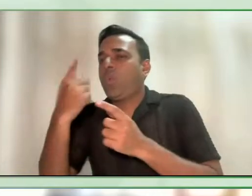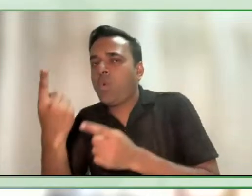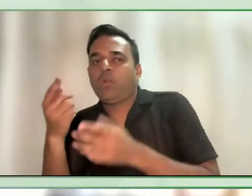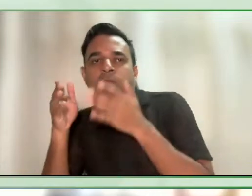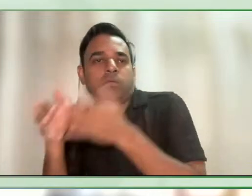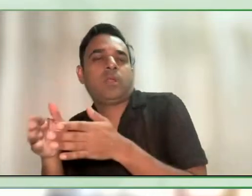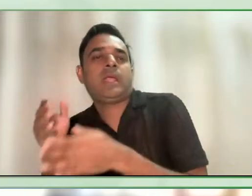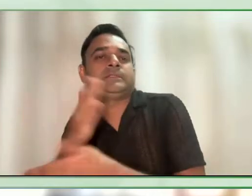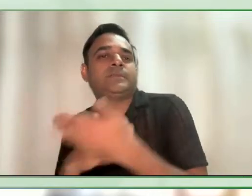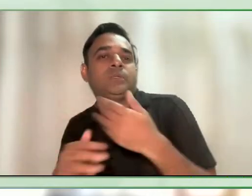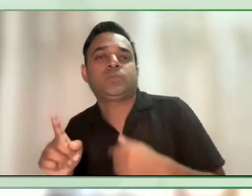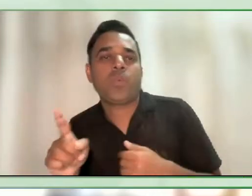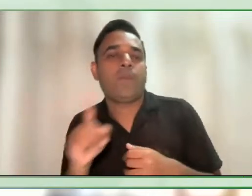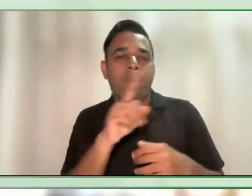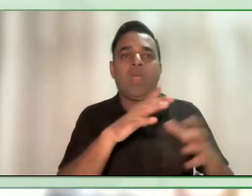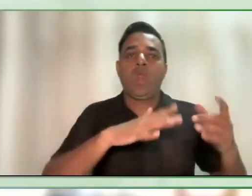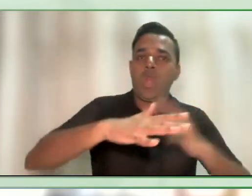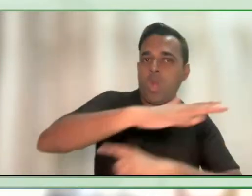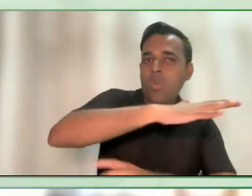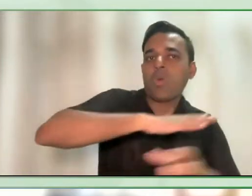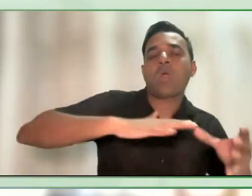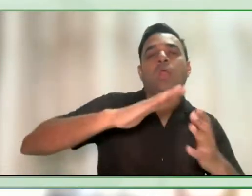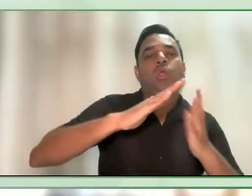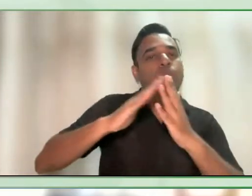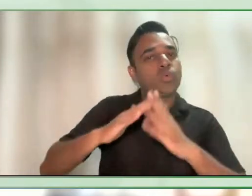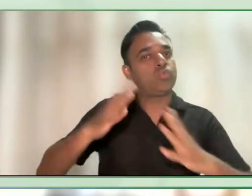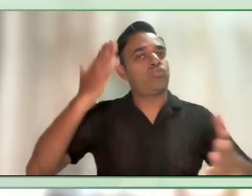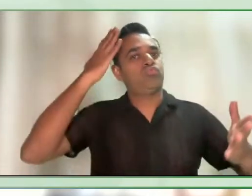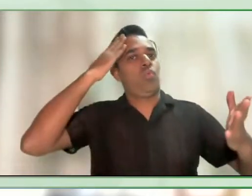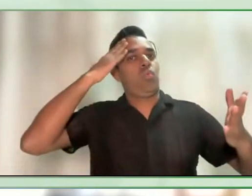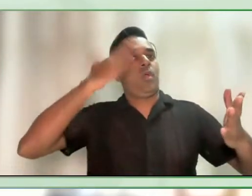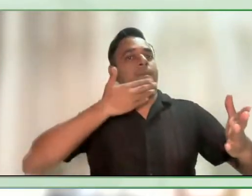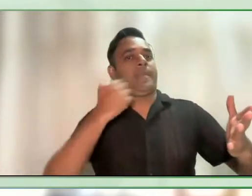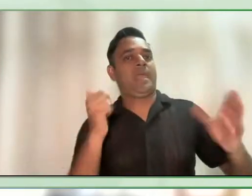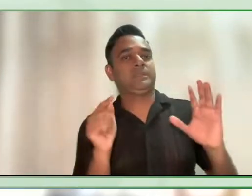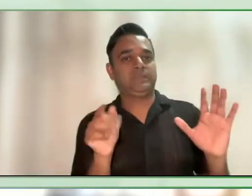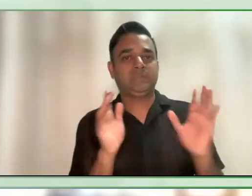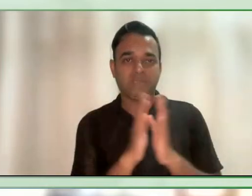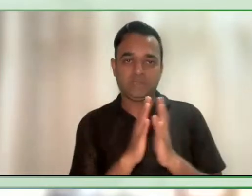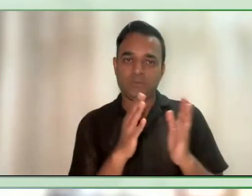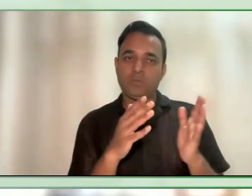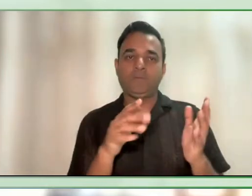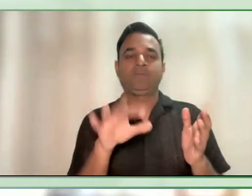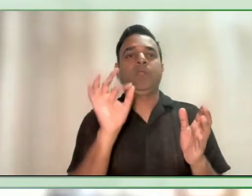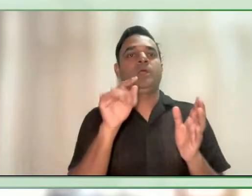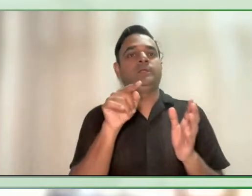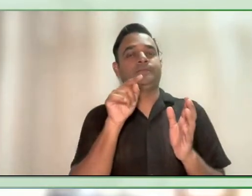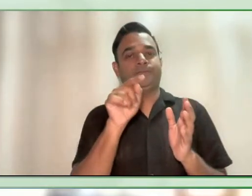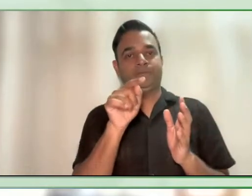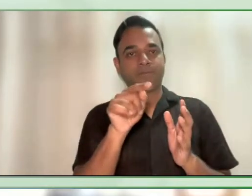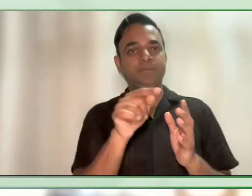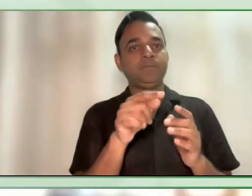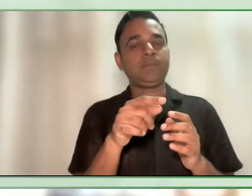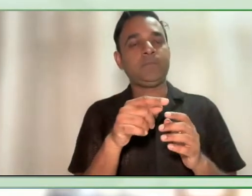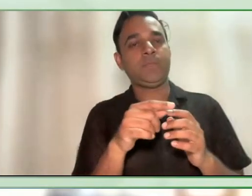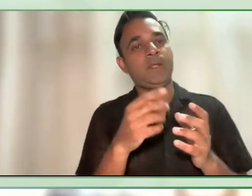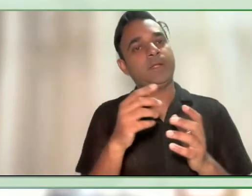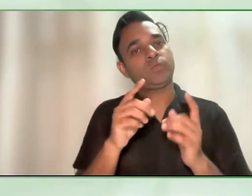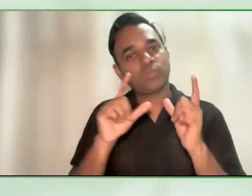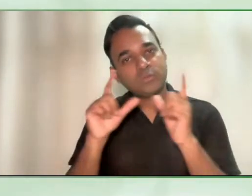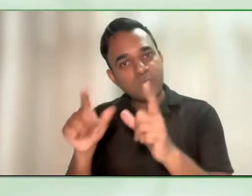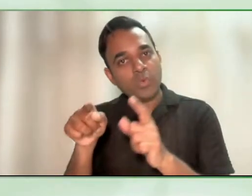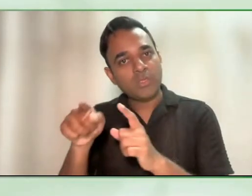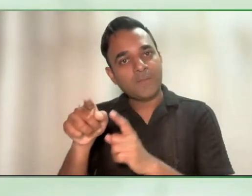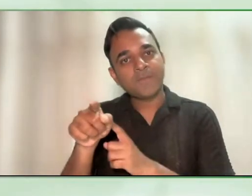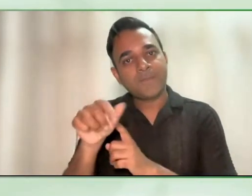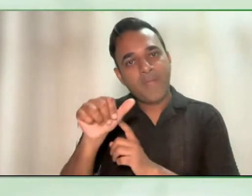action or points would you like our audience to take away with them before you and I part ways today?